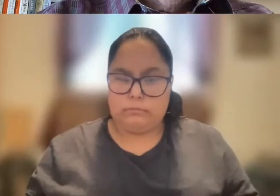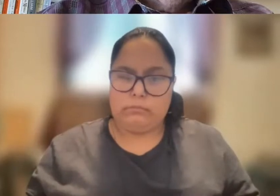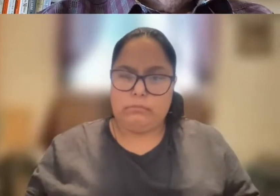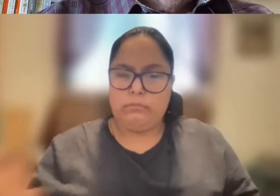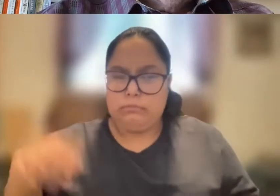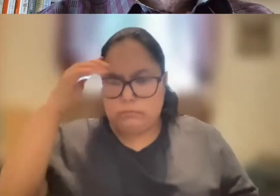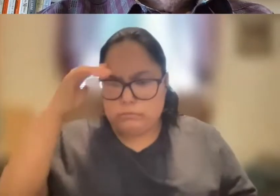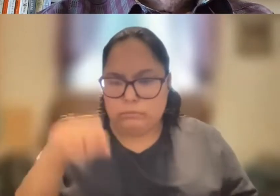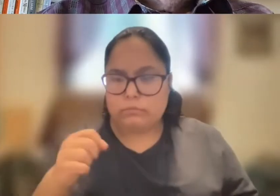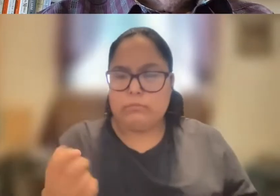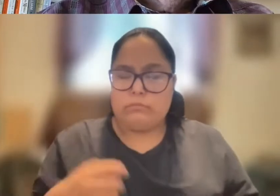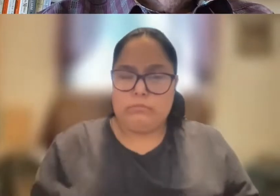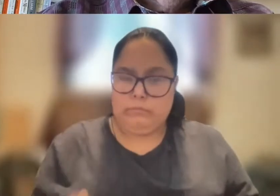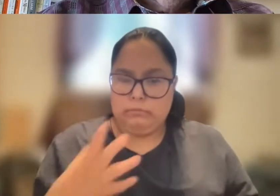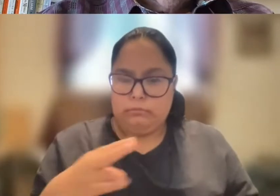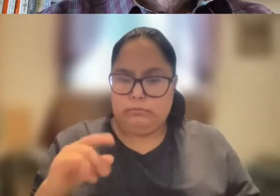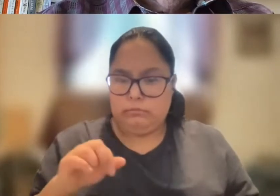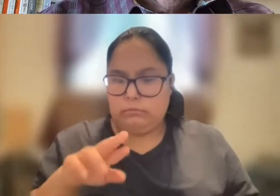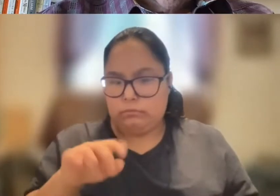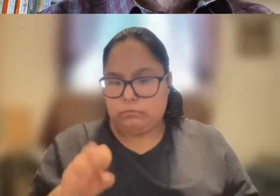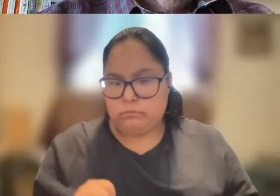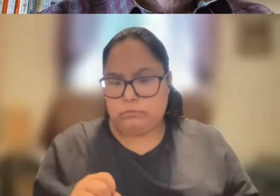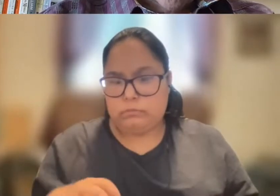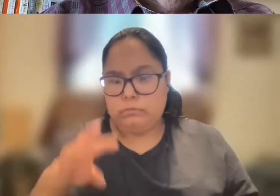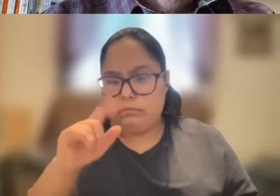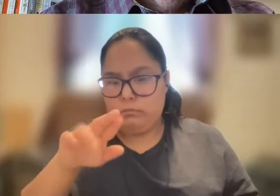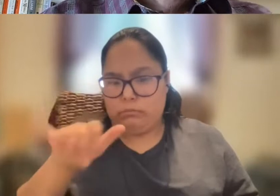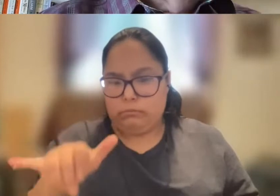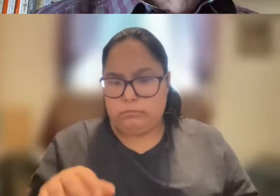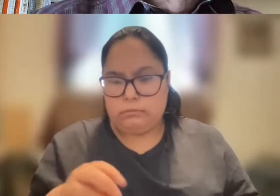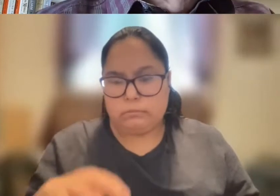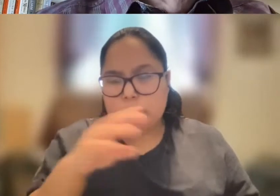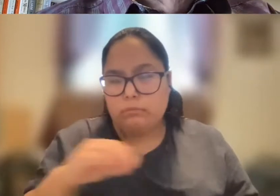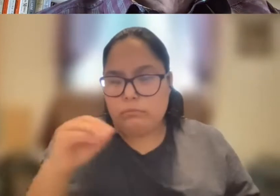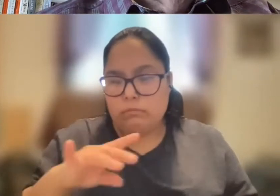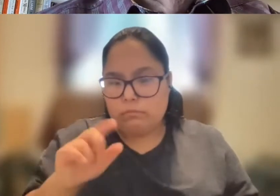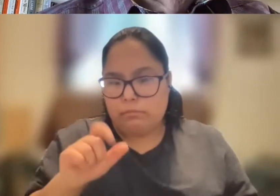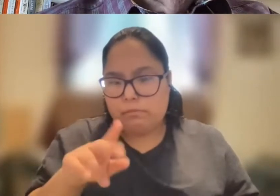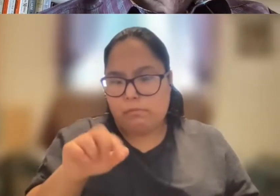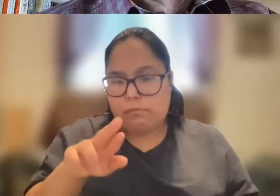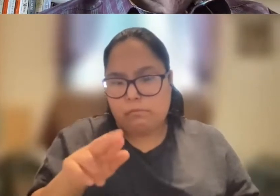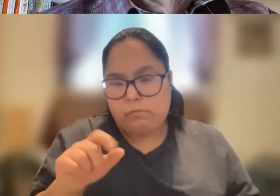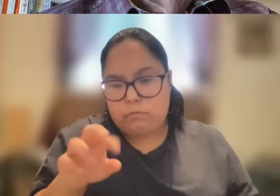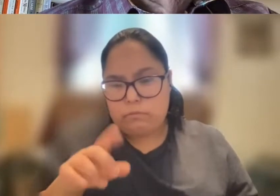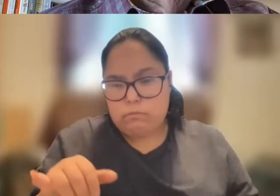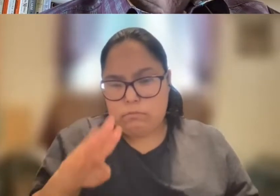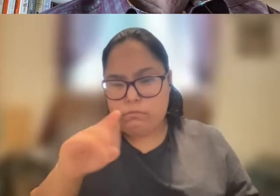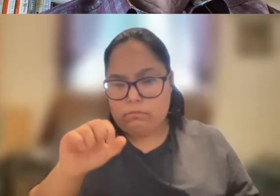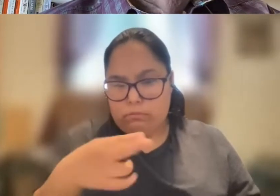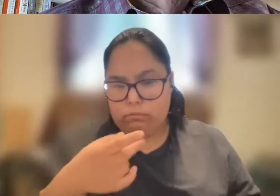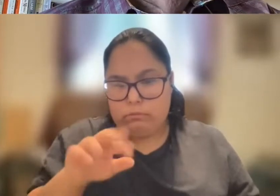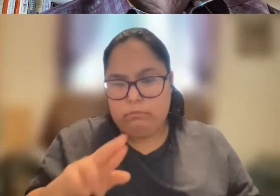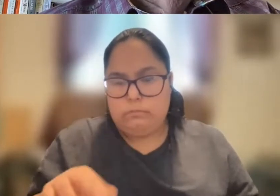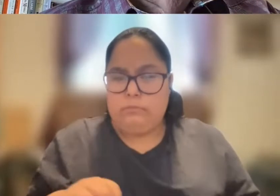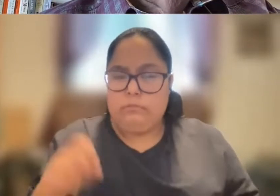I'm sure you've all seen in the news the issues with leadership in the military and their inappropriate sexual behavior. That leads to